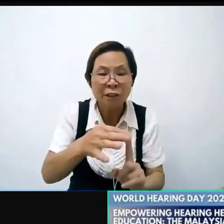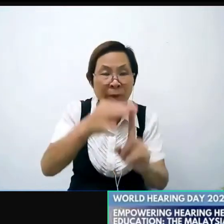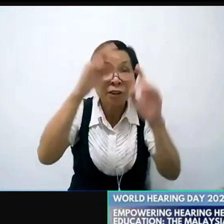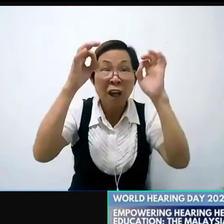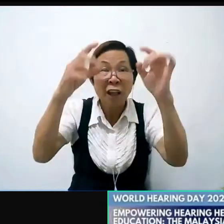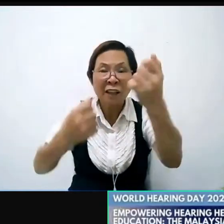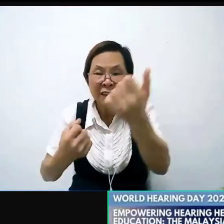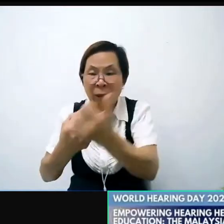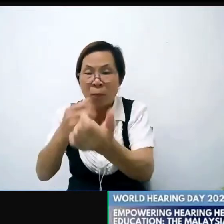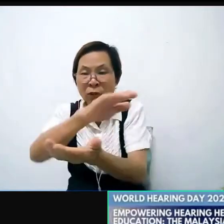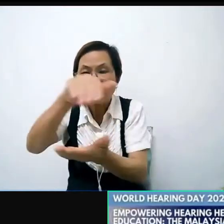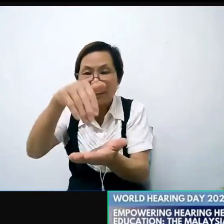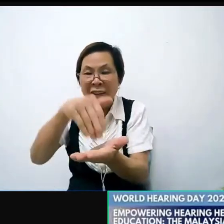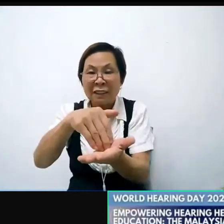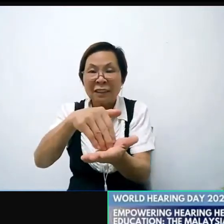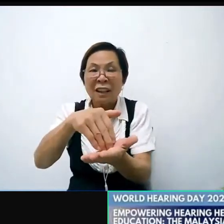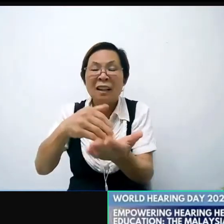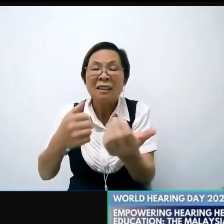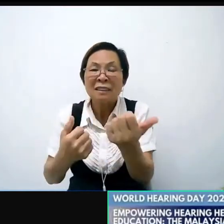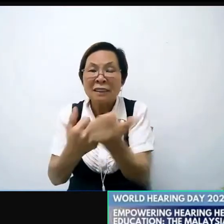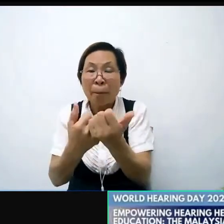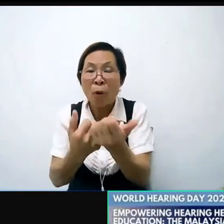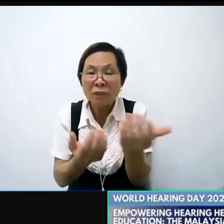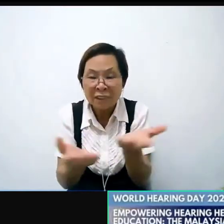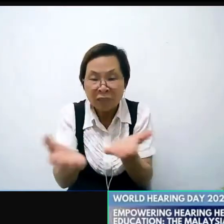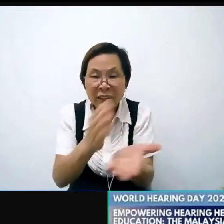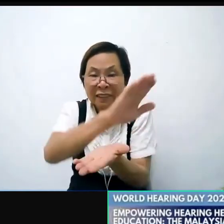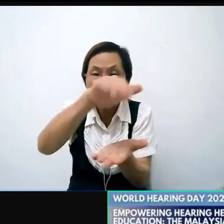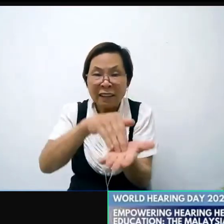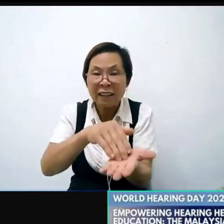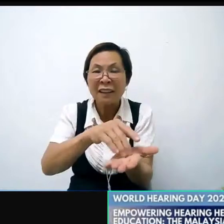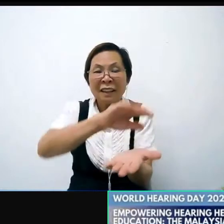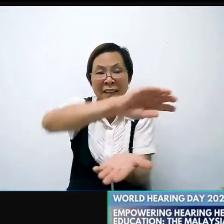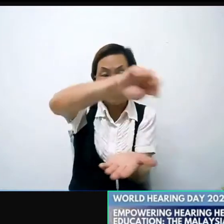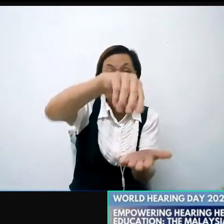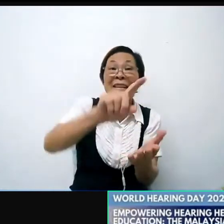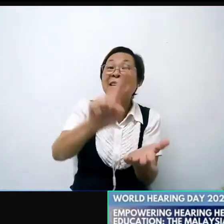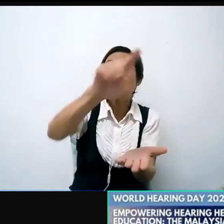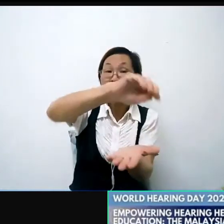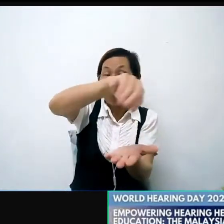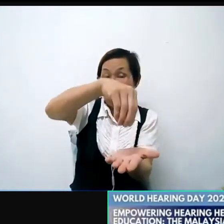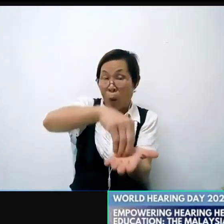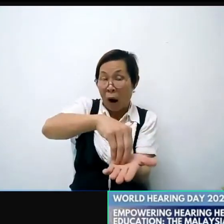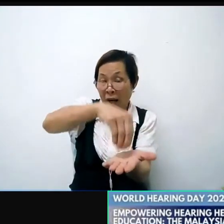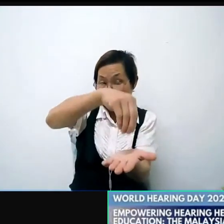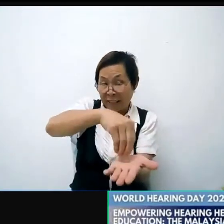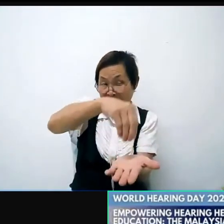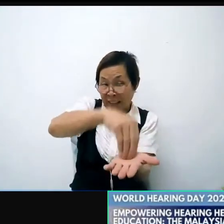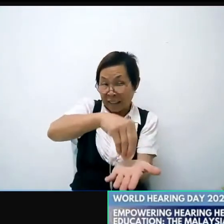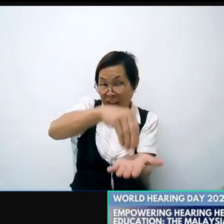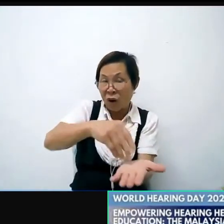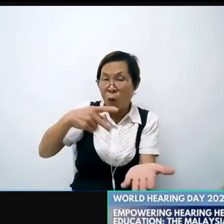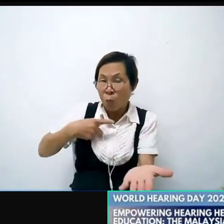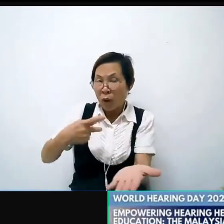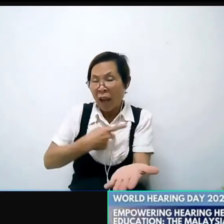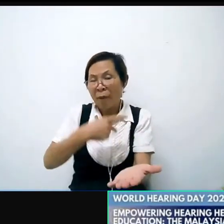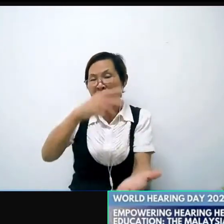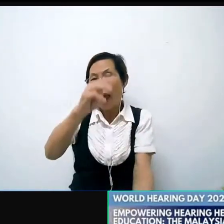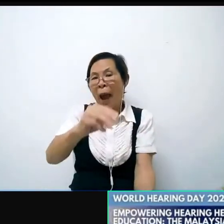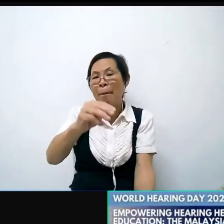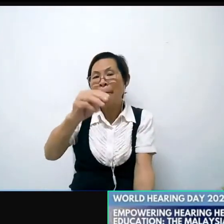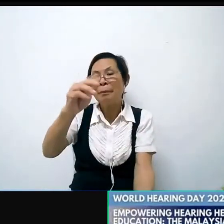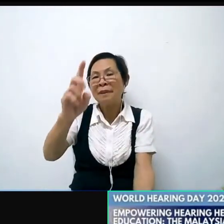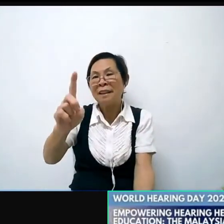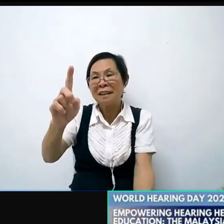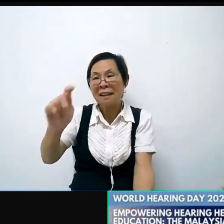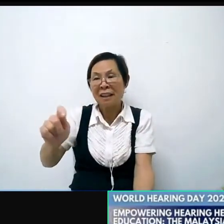Support Service Center, is a one-stop center. And in the center, we have multidisciplinary team, which is we